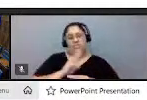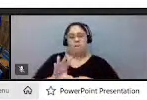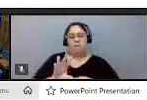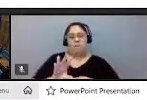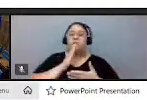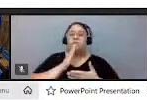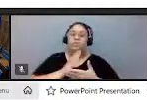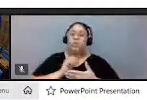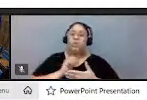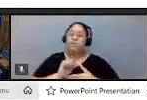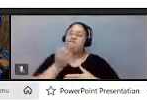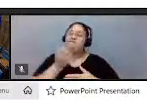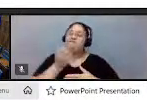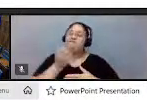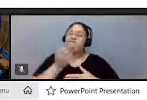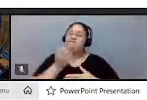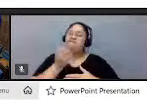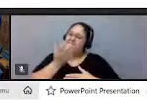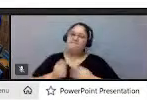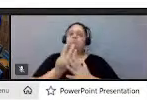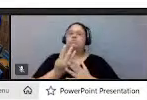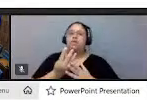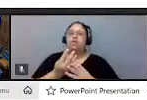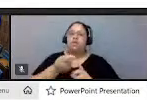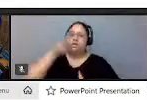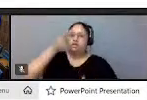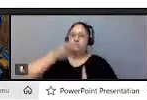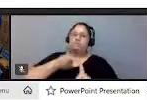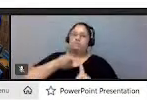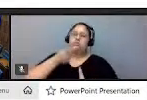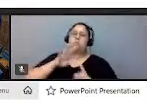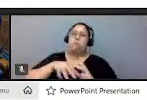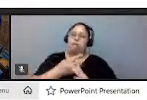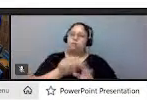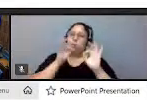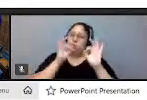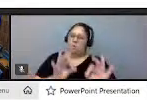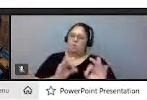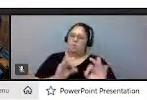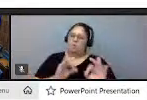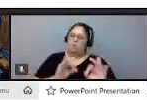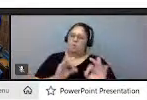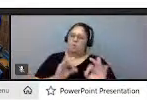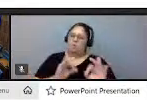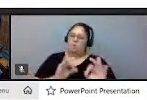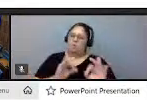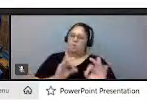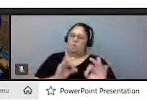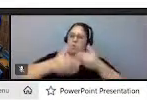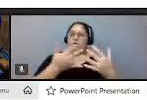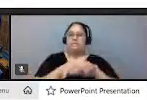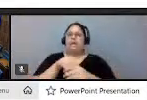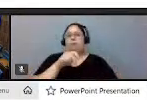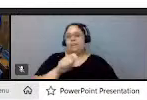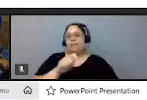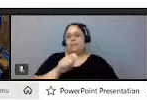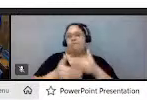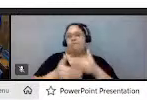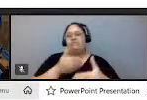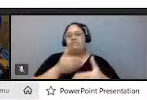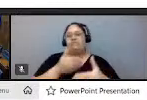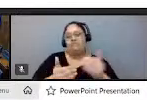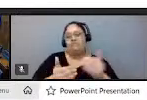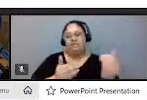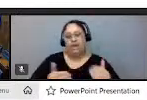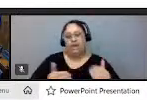ensuring that there is a multi-disciplinary and multicommodity mix that we have through our MPT facilities that is both